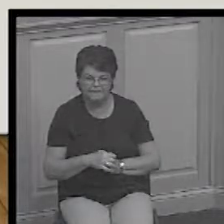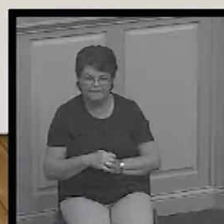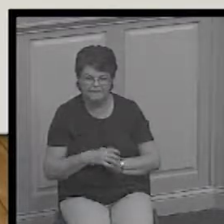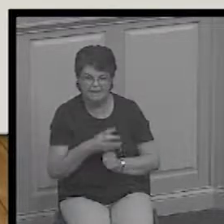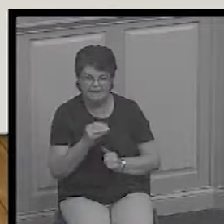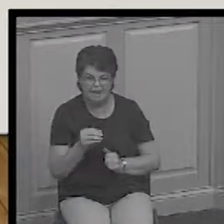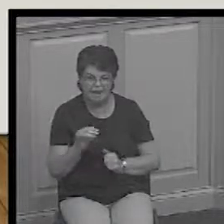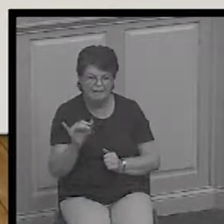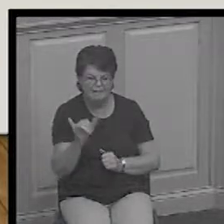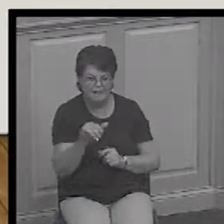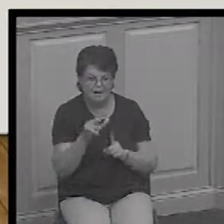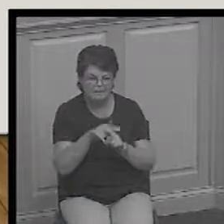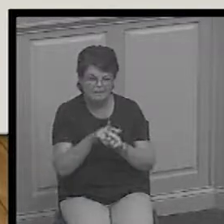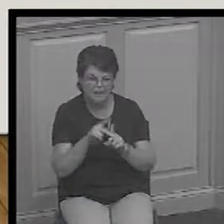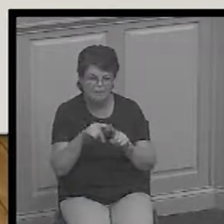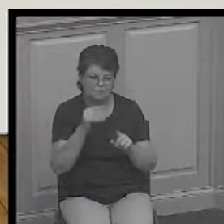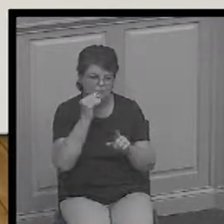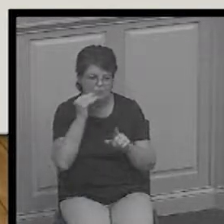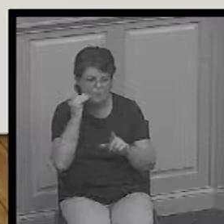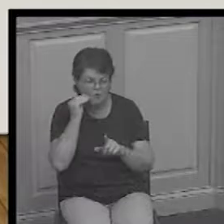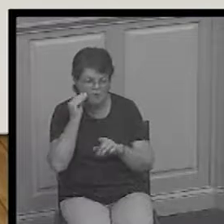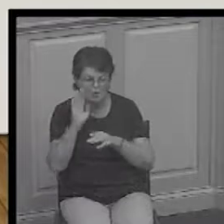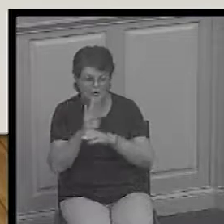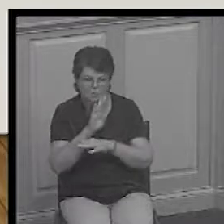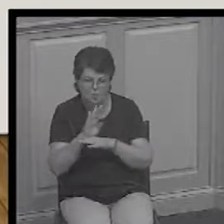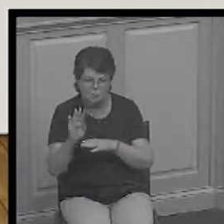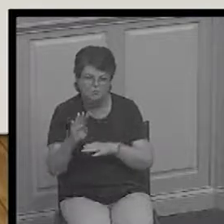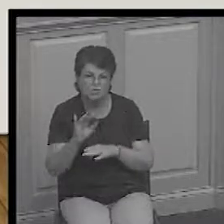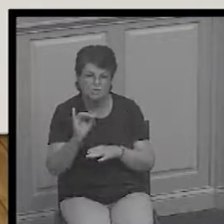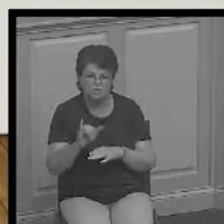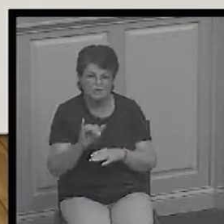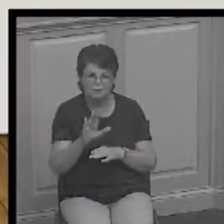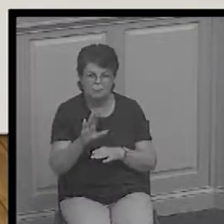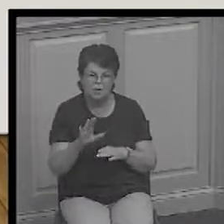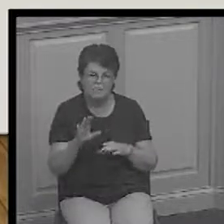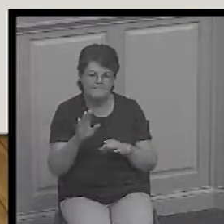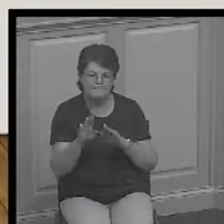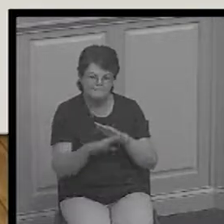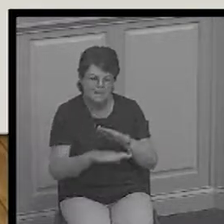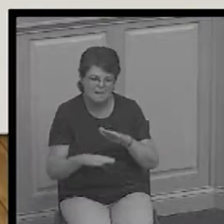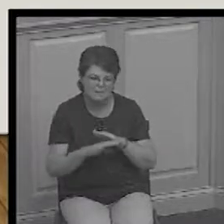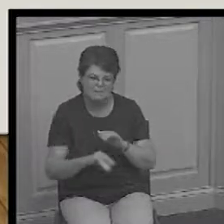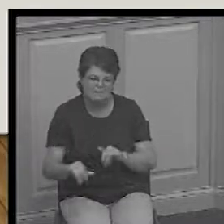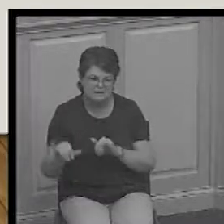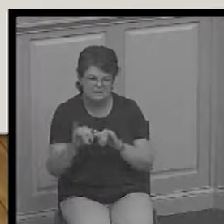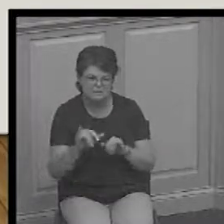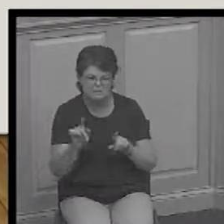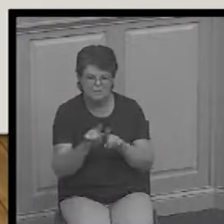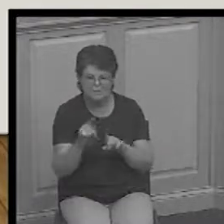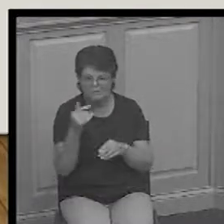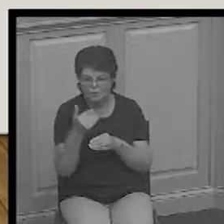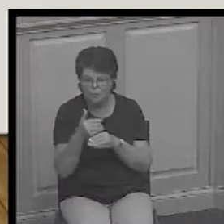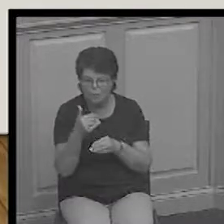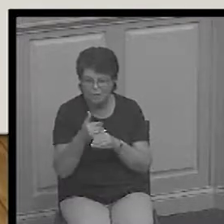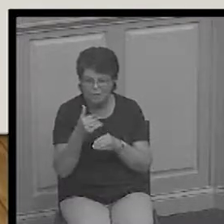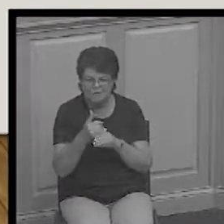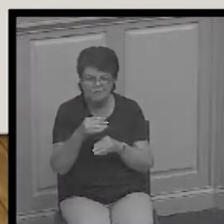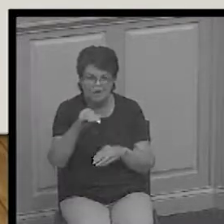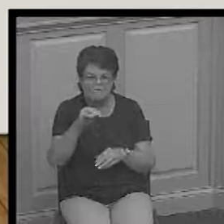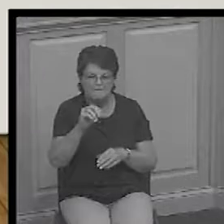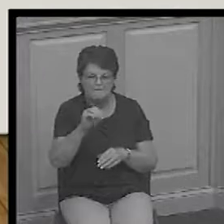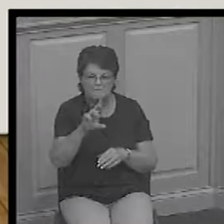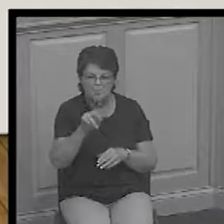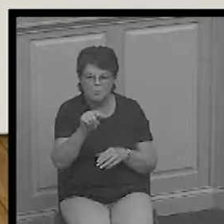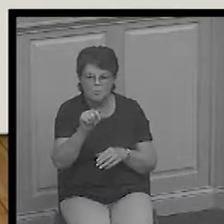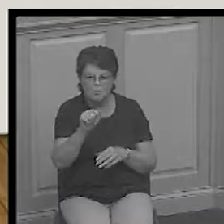And these apply to both residential and commercial, and they are your basic standards for things like windows, water